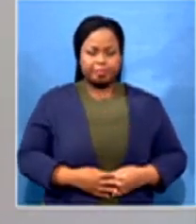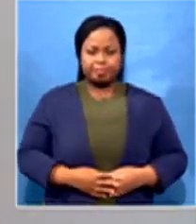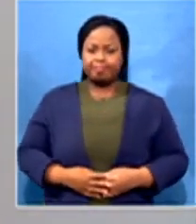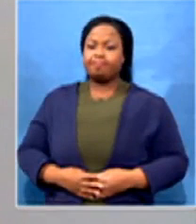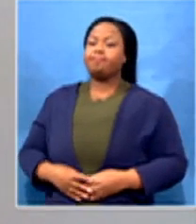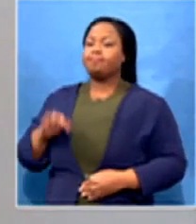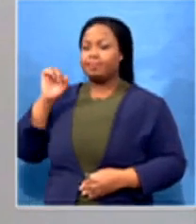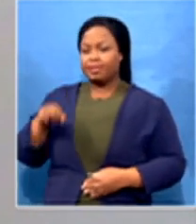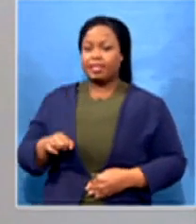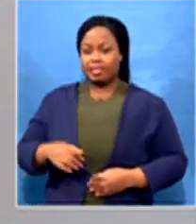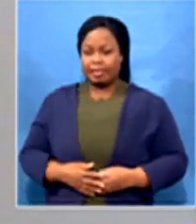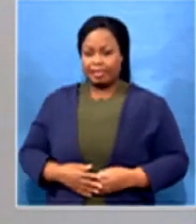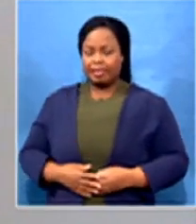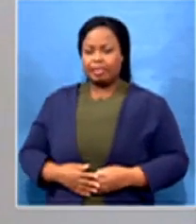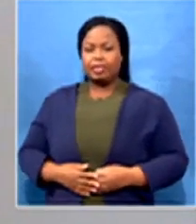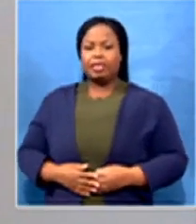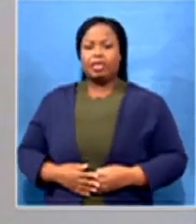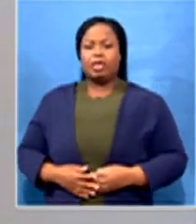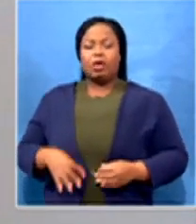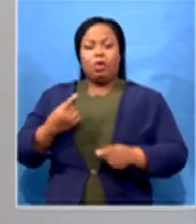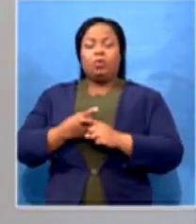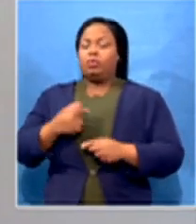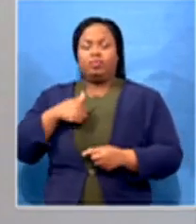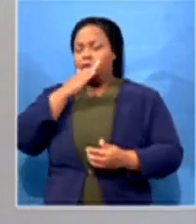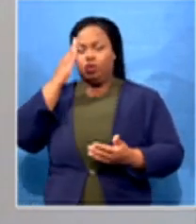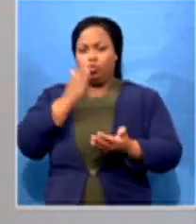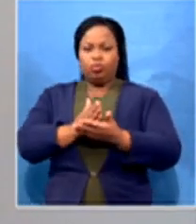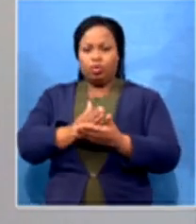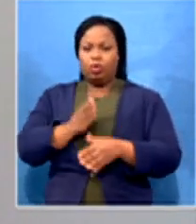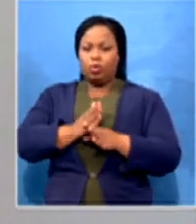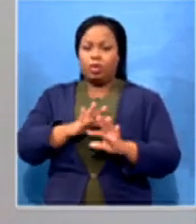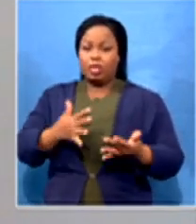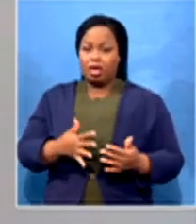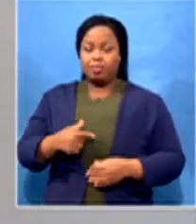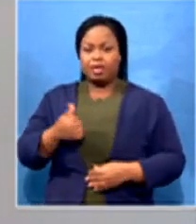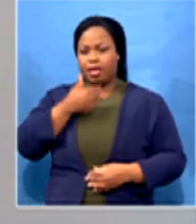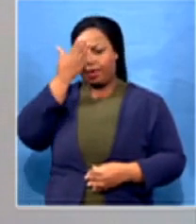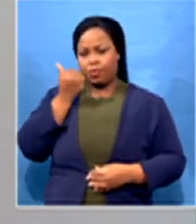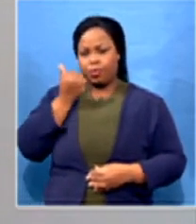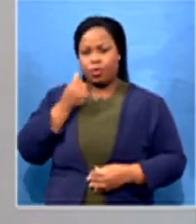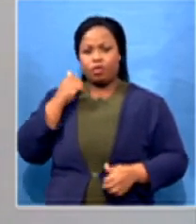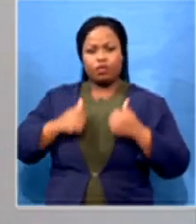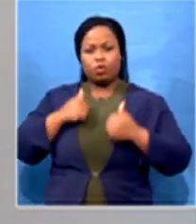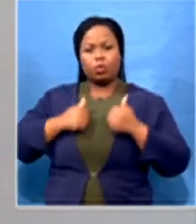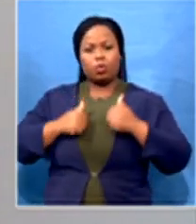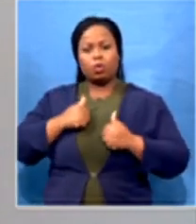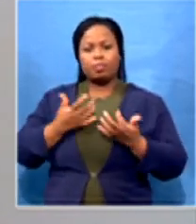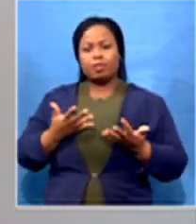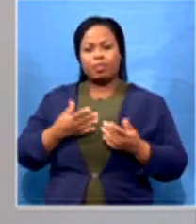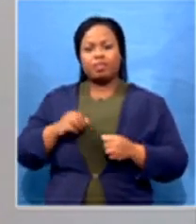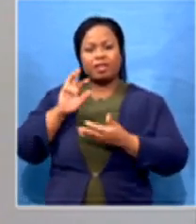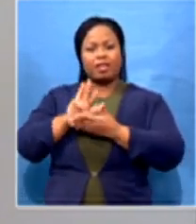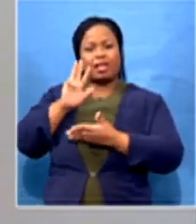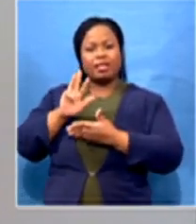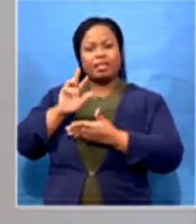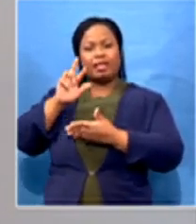Yes, I mean, it's very, I'm actually, to be quite honest, not sure how that works. I don't know how you race me, a